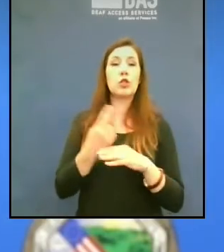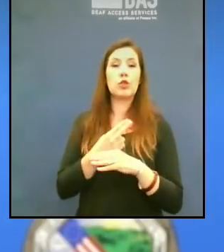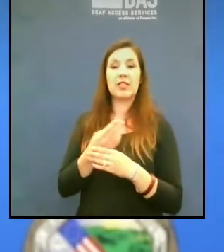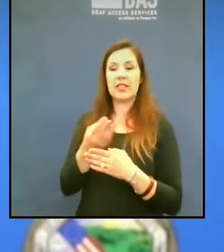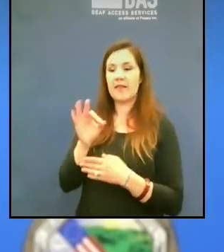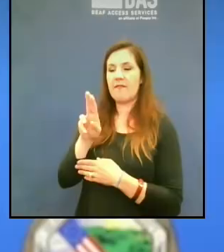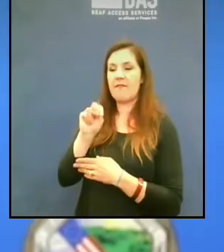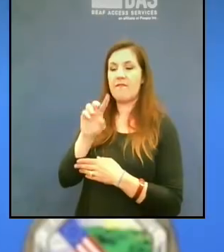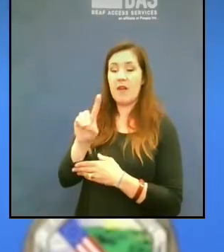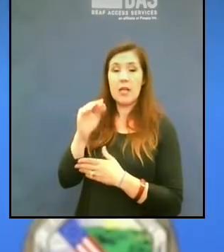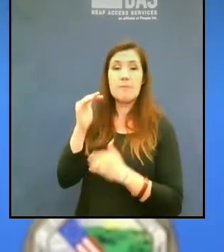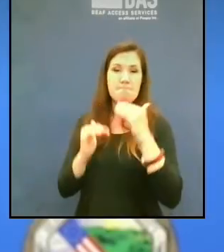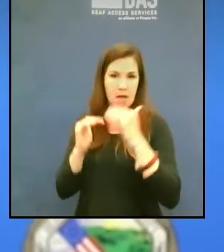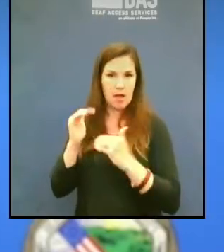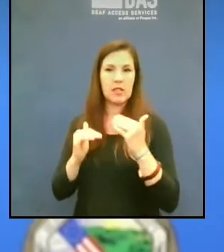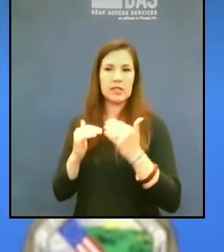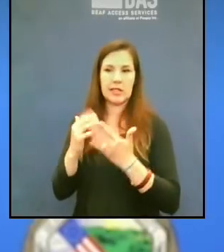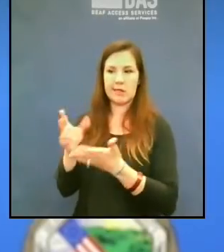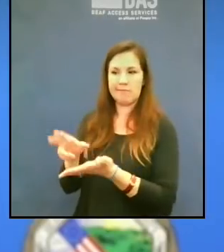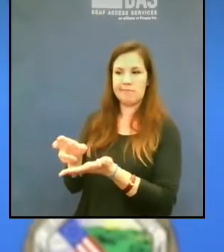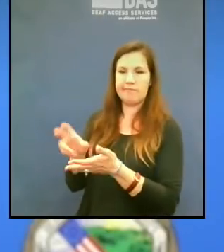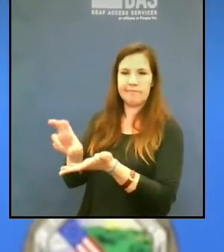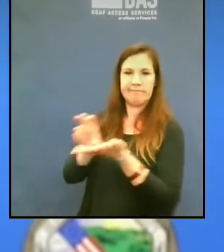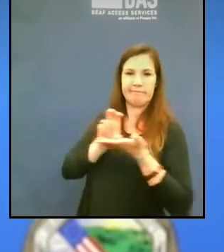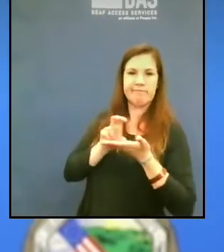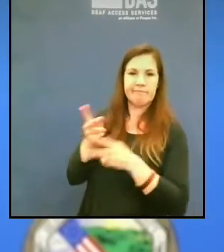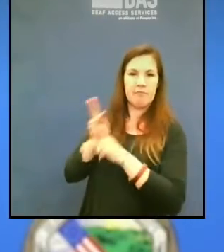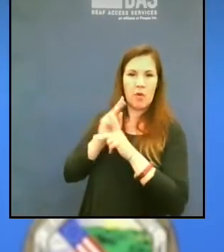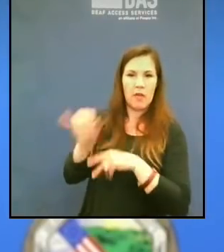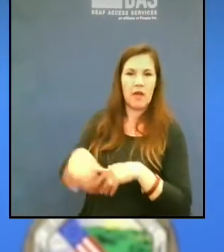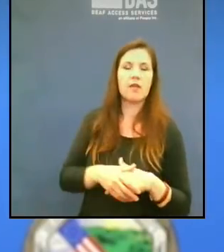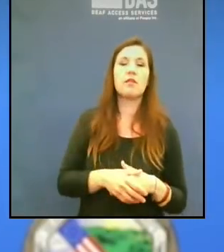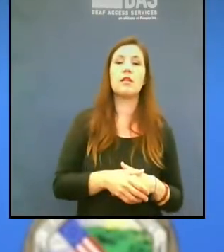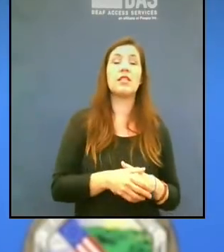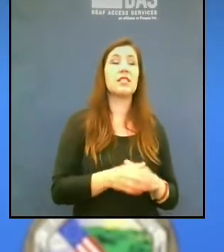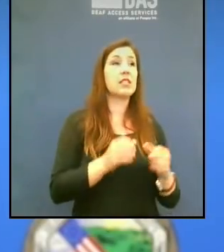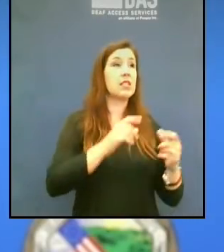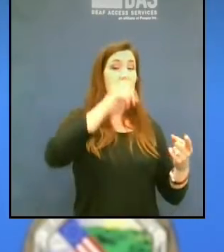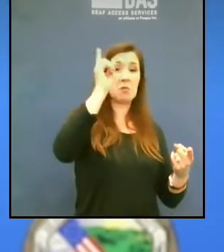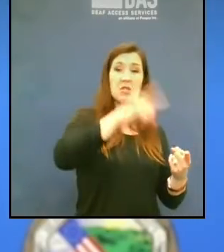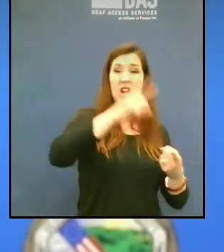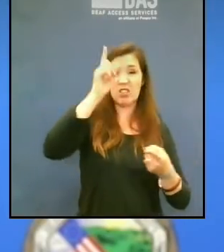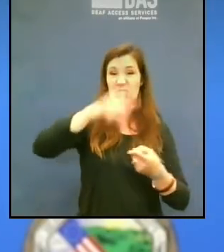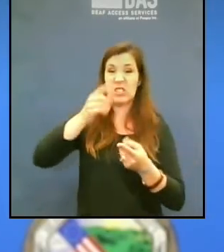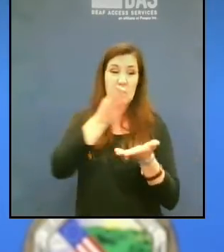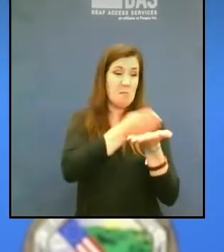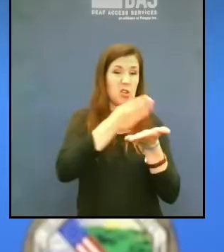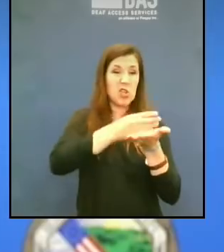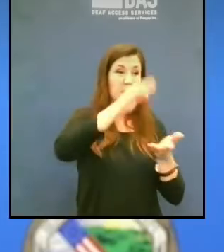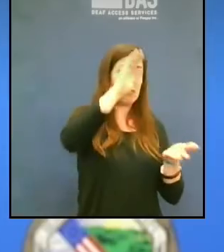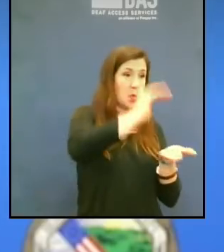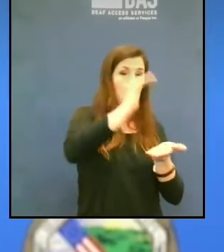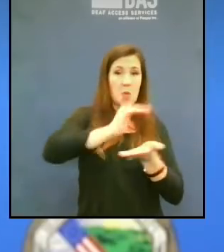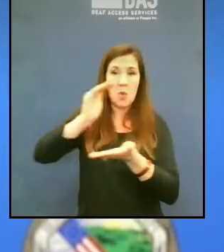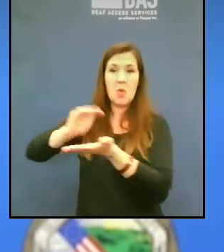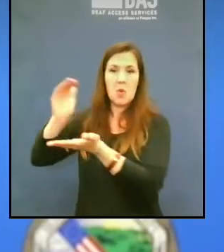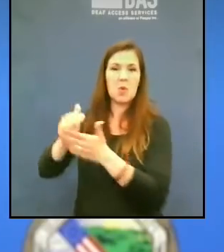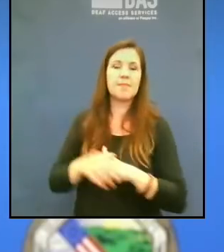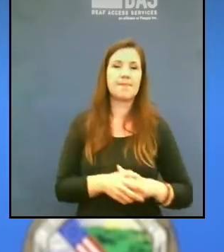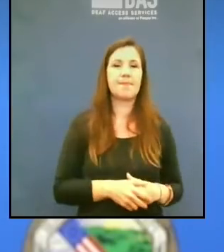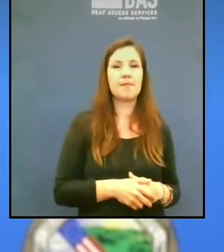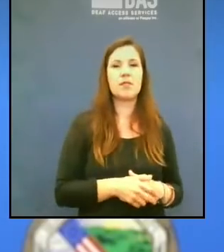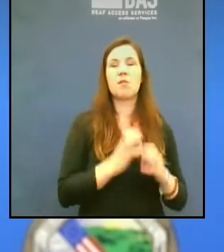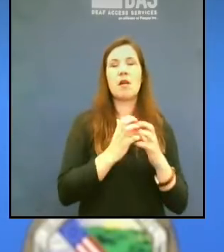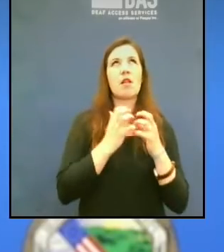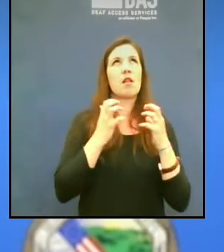includes major reductions across the board in budget lines that we control. So there's